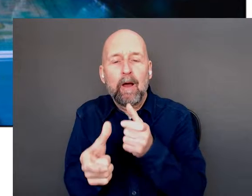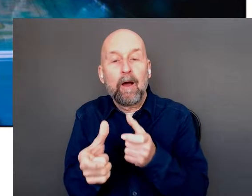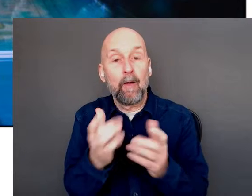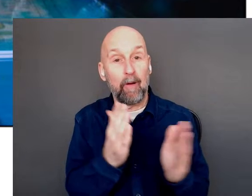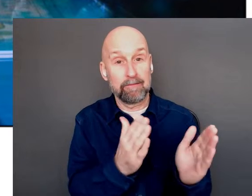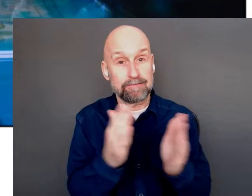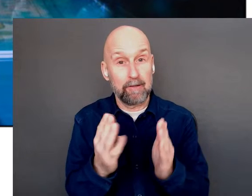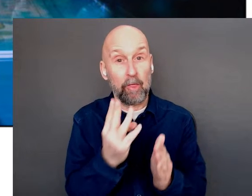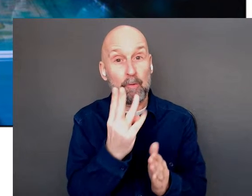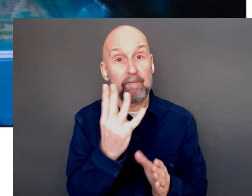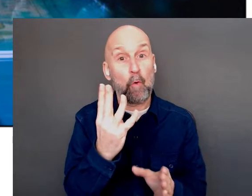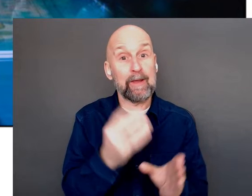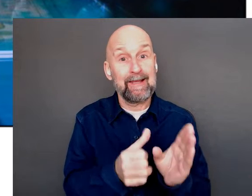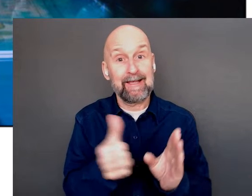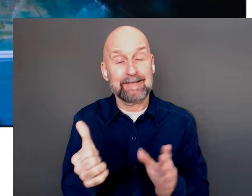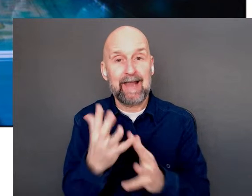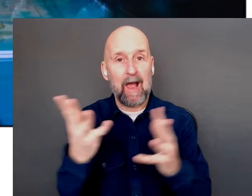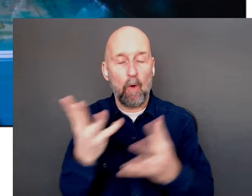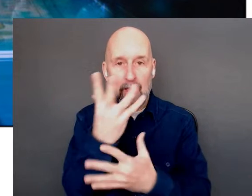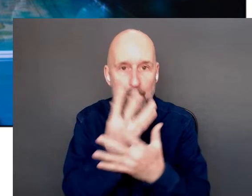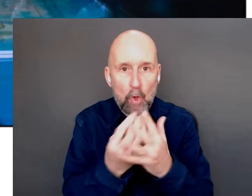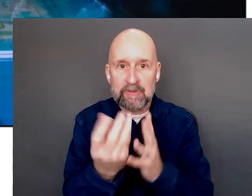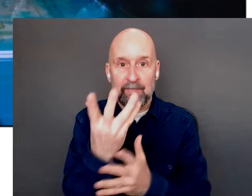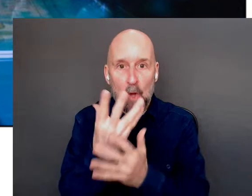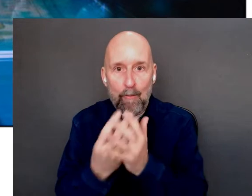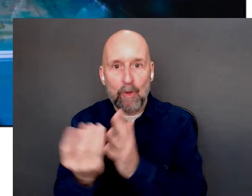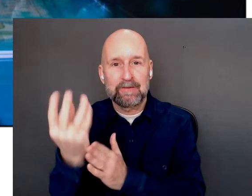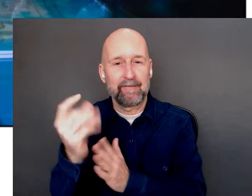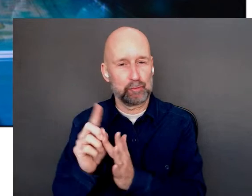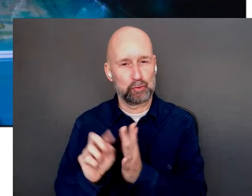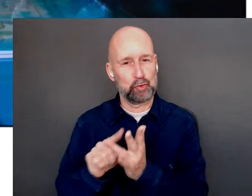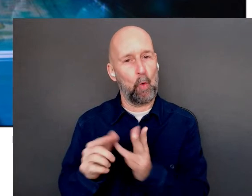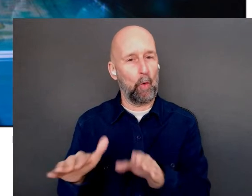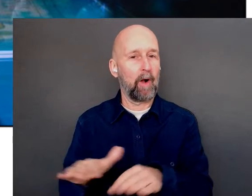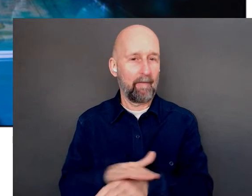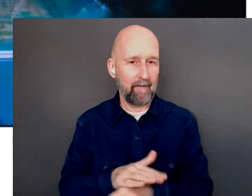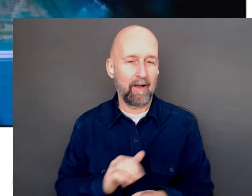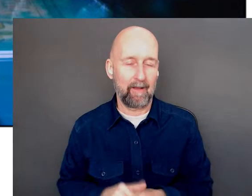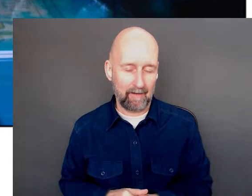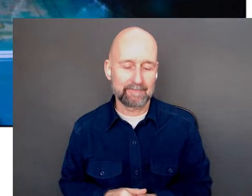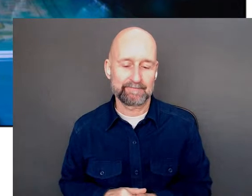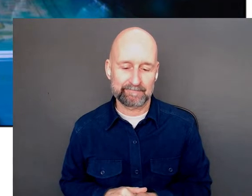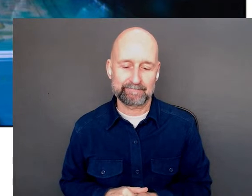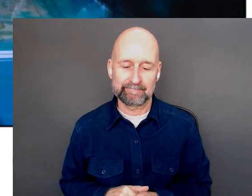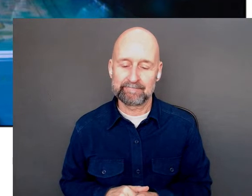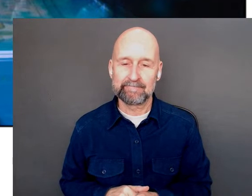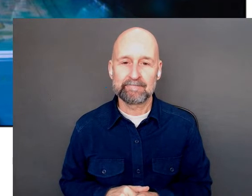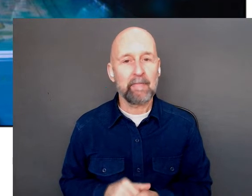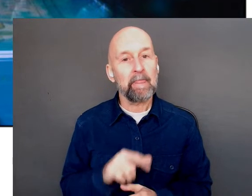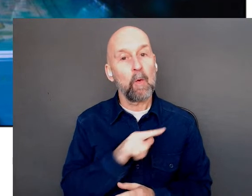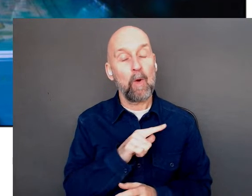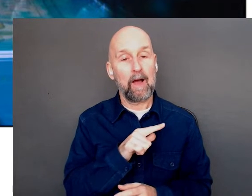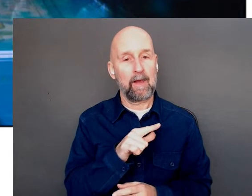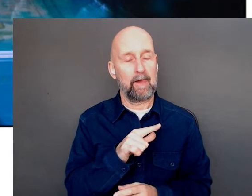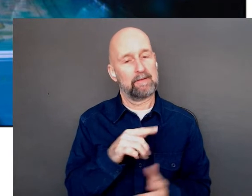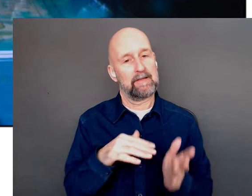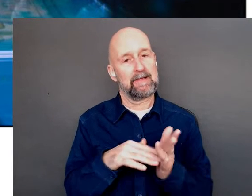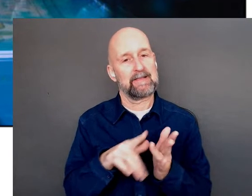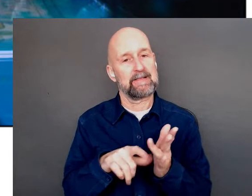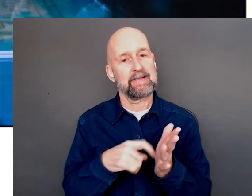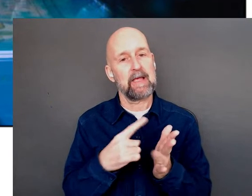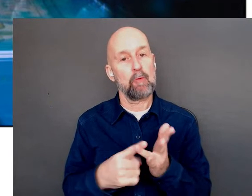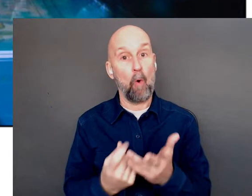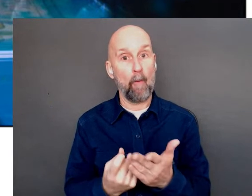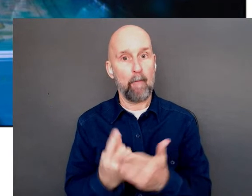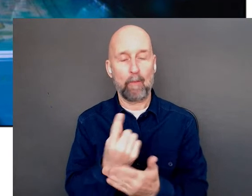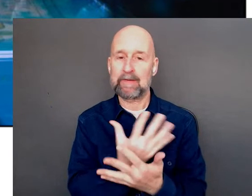now everything is immersive, as Joe mentioned. But yeah, the zero moment in this, well, there's many moments. So it's really